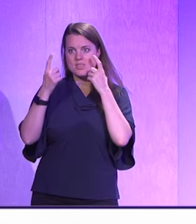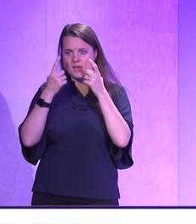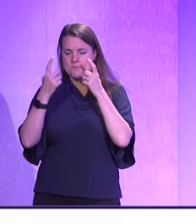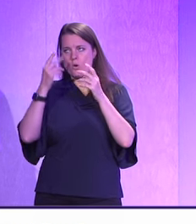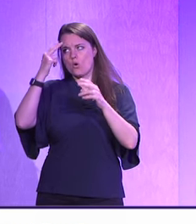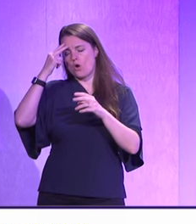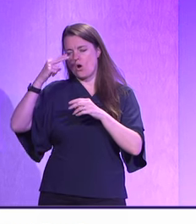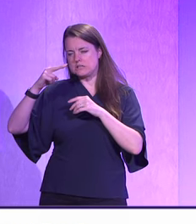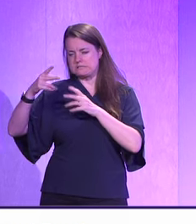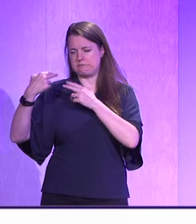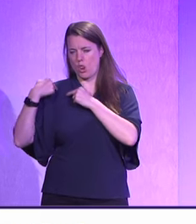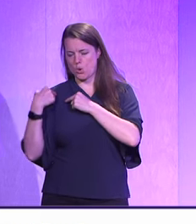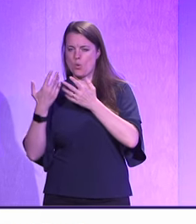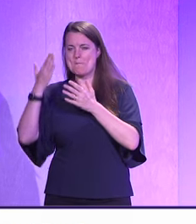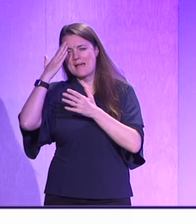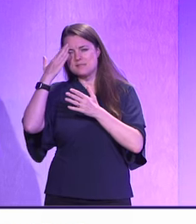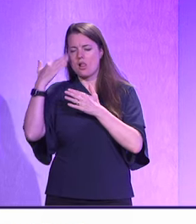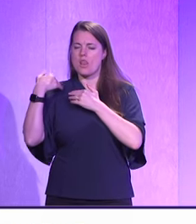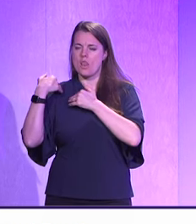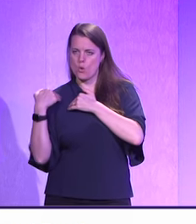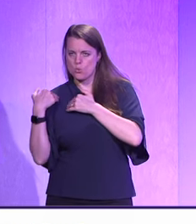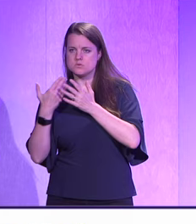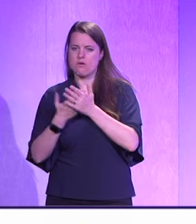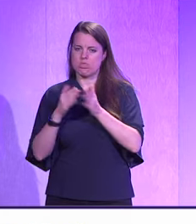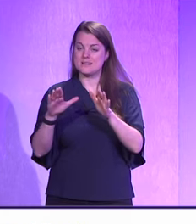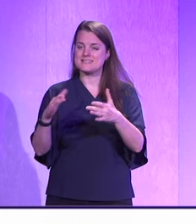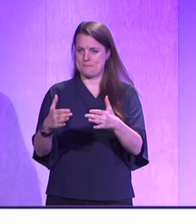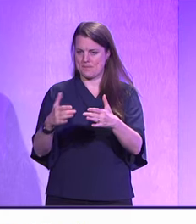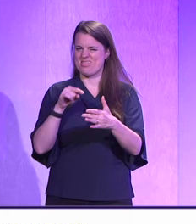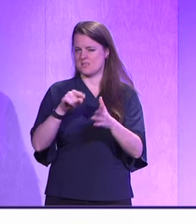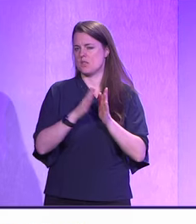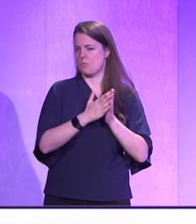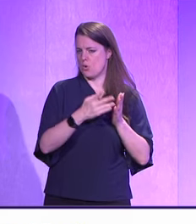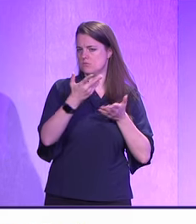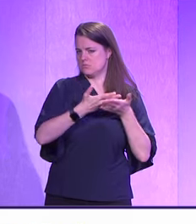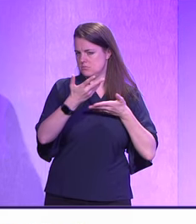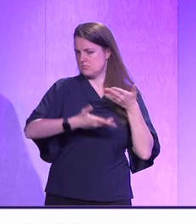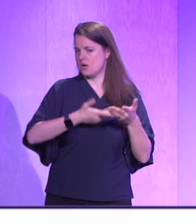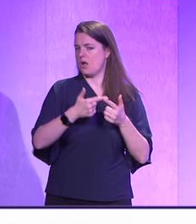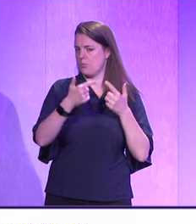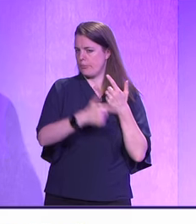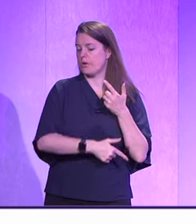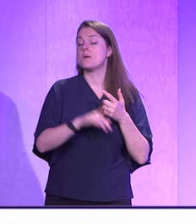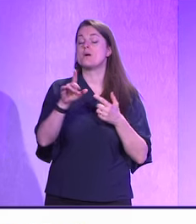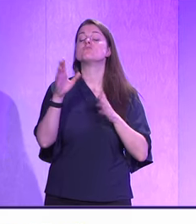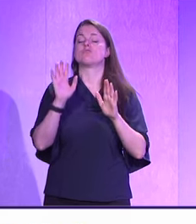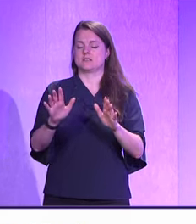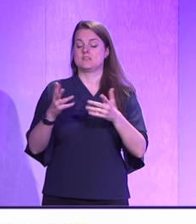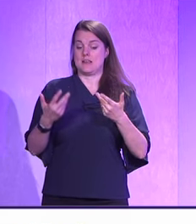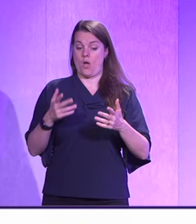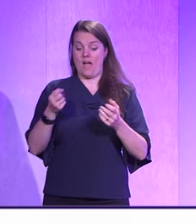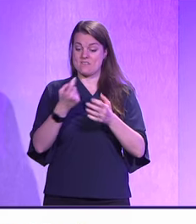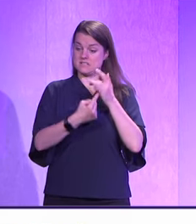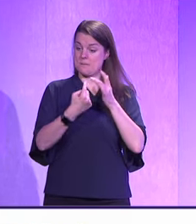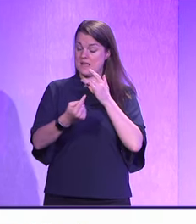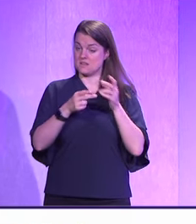thinking about the cognitive load on the team or the mental load on the team. All right, we've got these multiple independent flows fractally